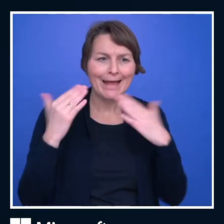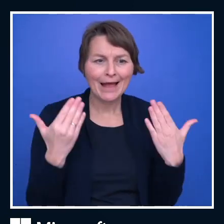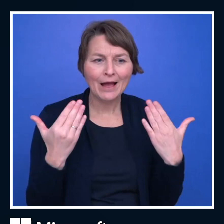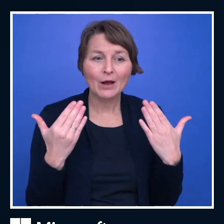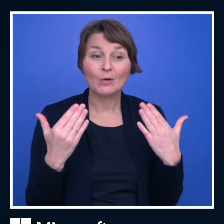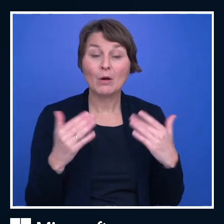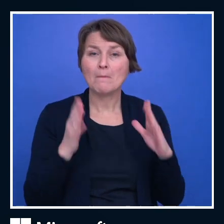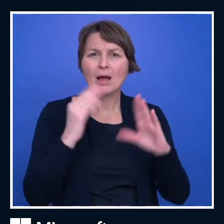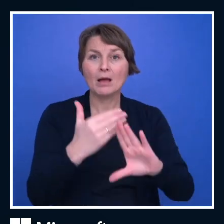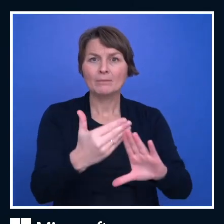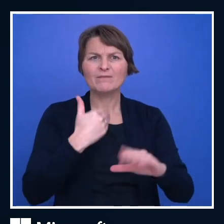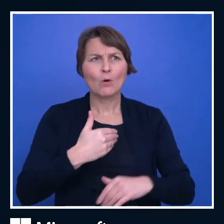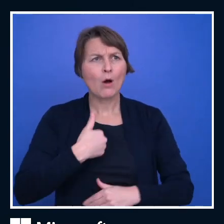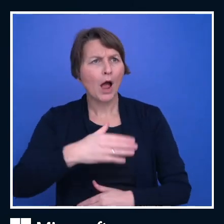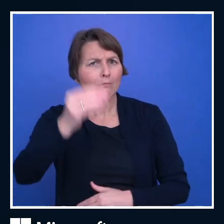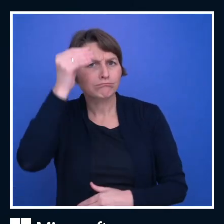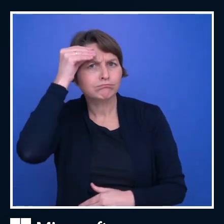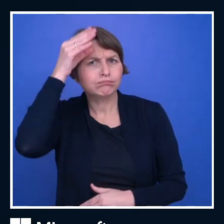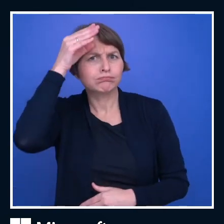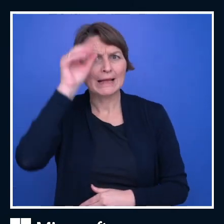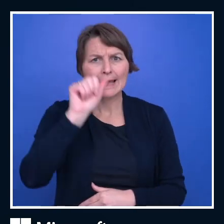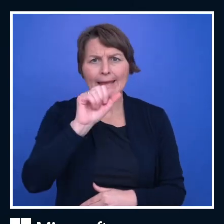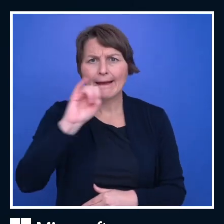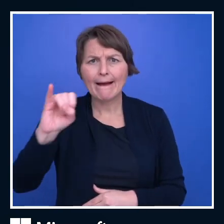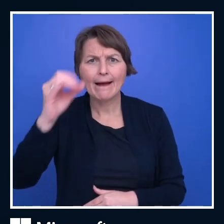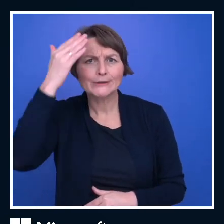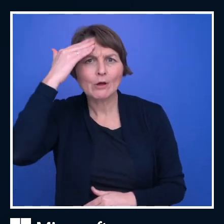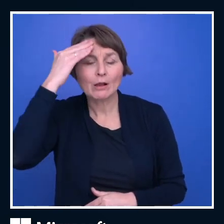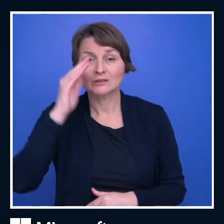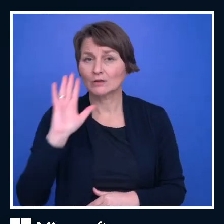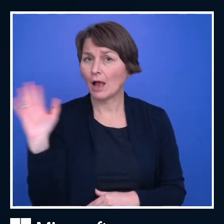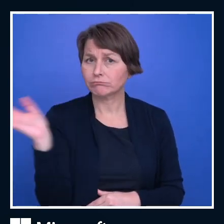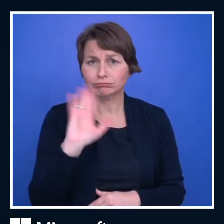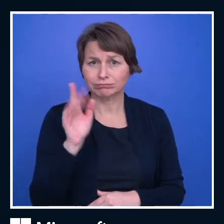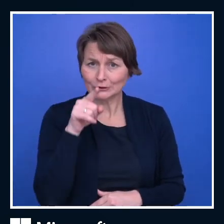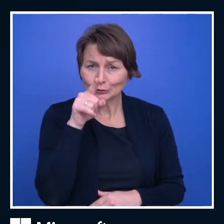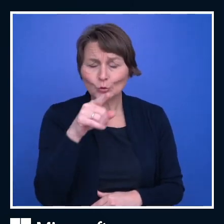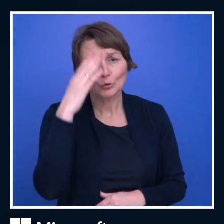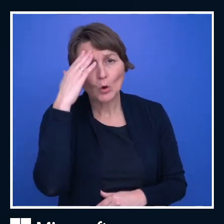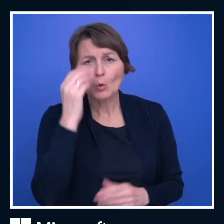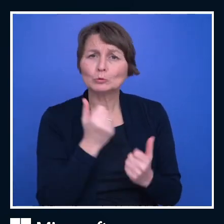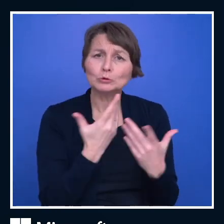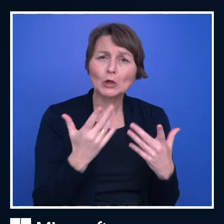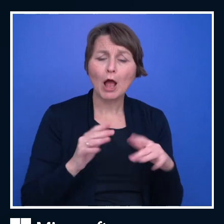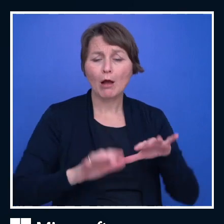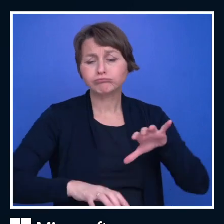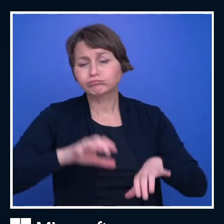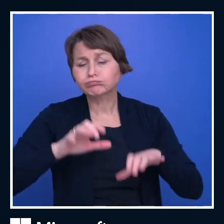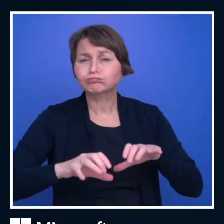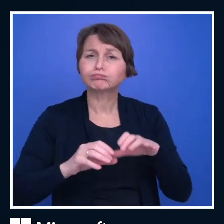You just need to have some software development skills and you can start going on.